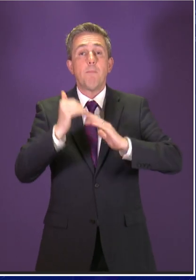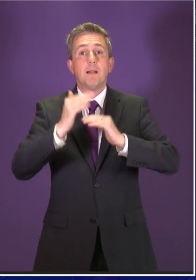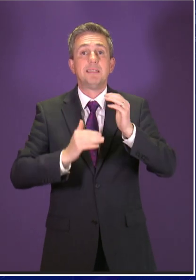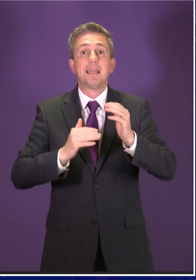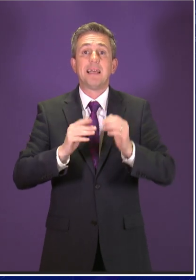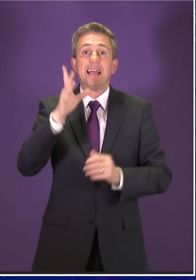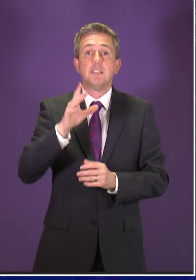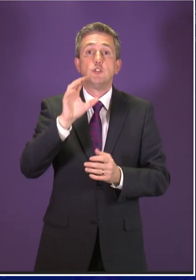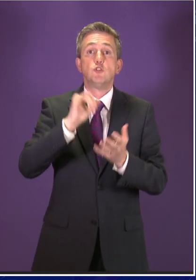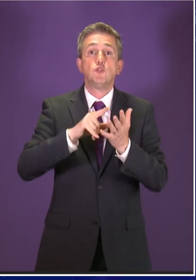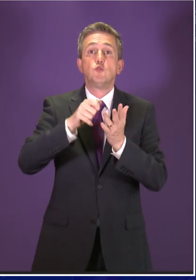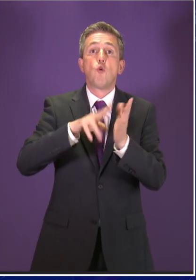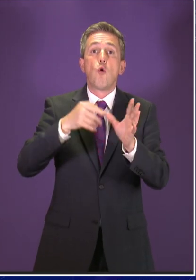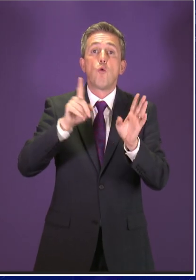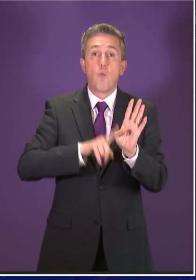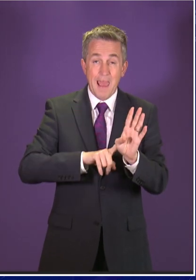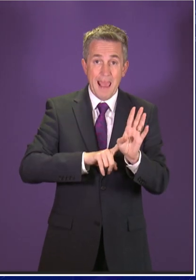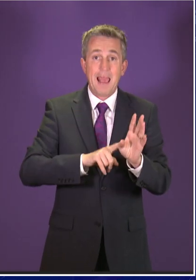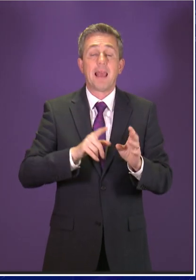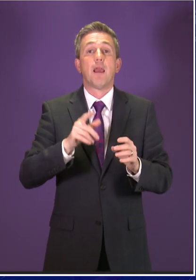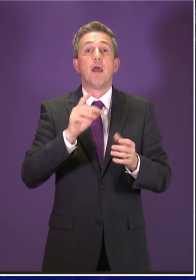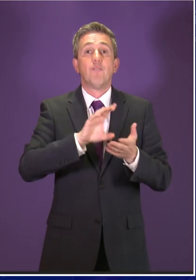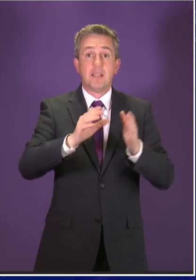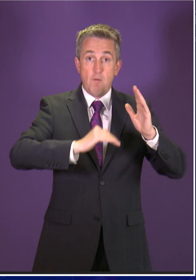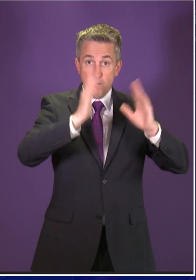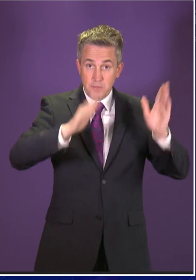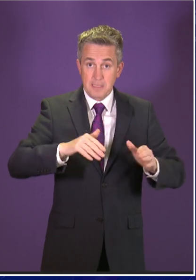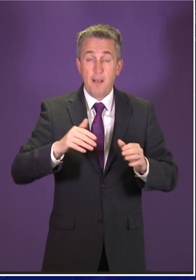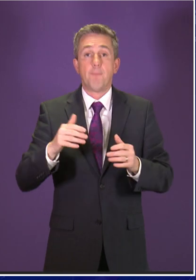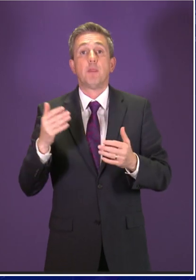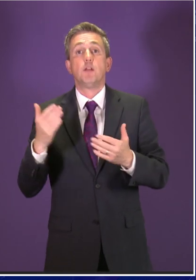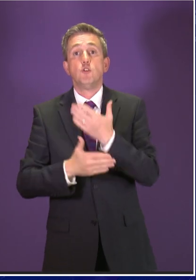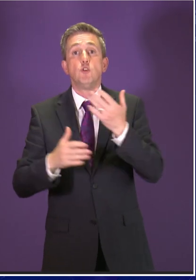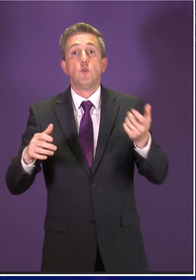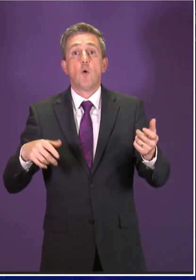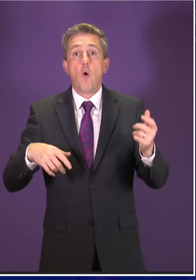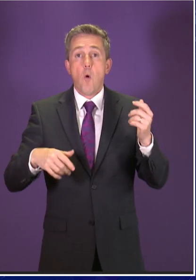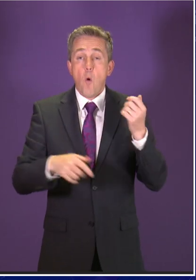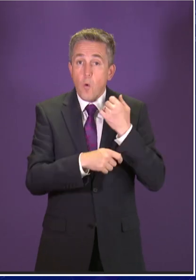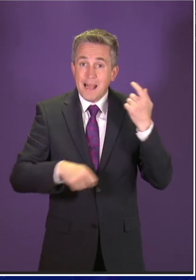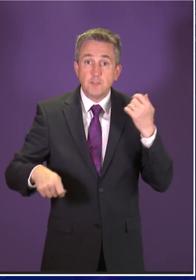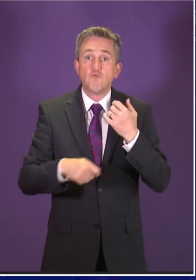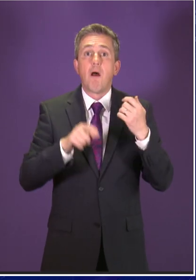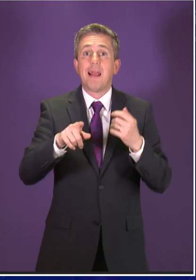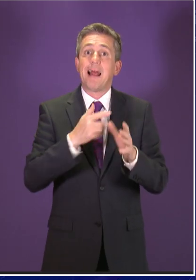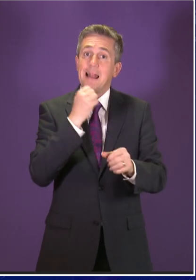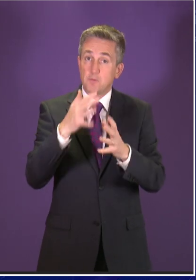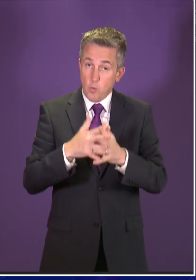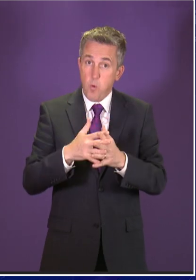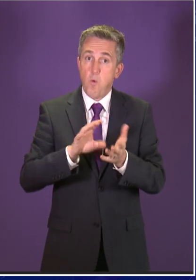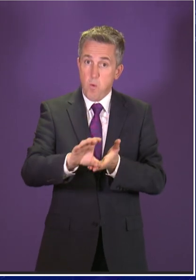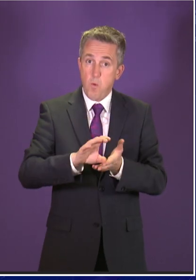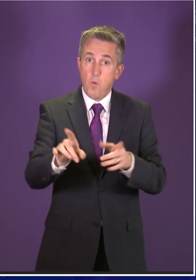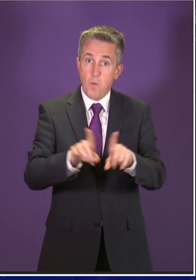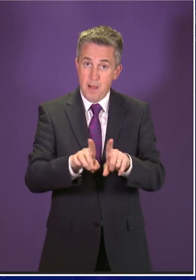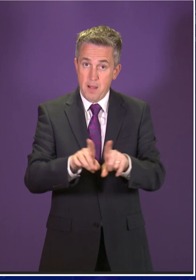museum in Stornoway in our Western Islands and the Royal Scottish National Orchestra's new home in Glasgow. Possibly, though,